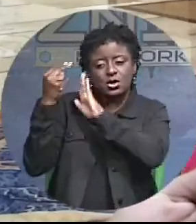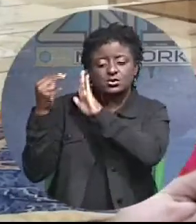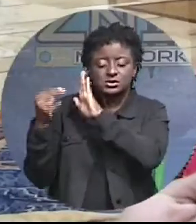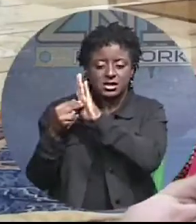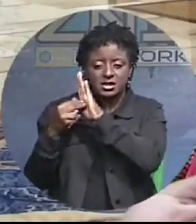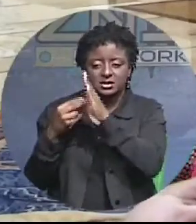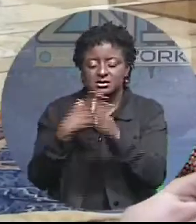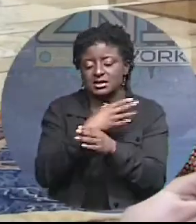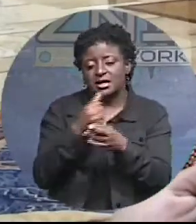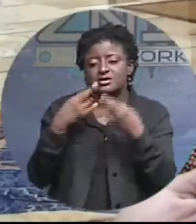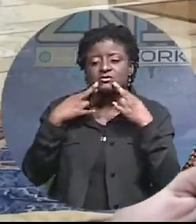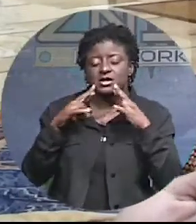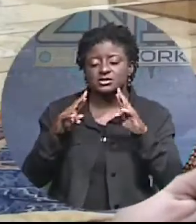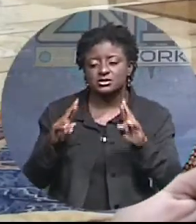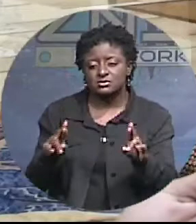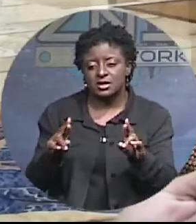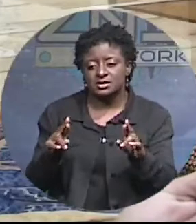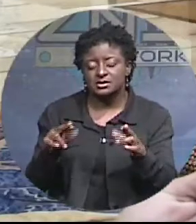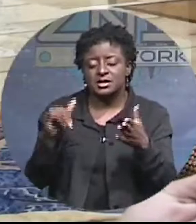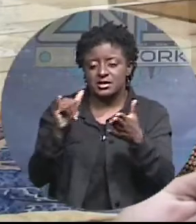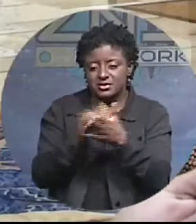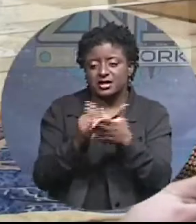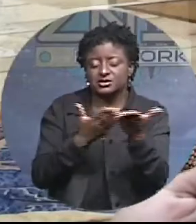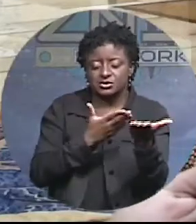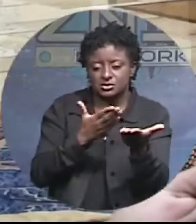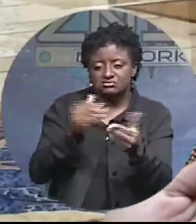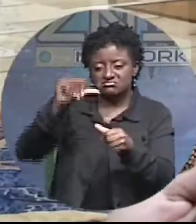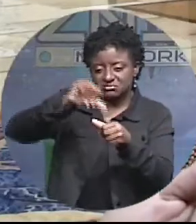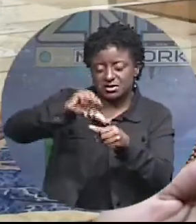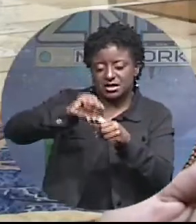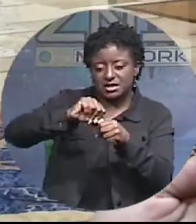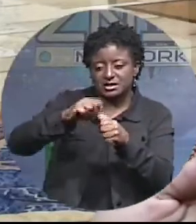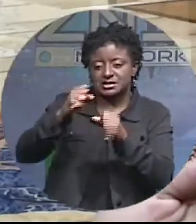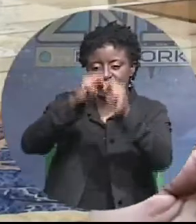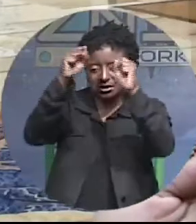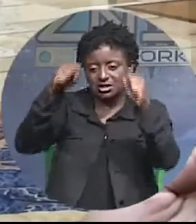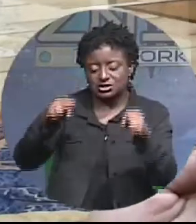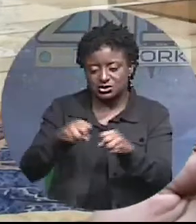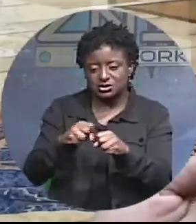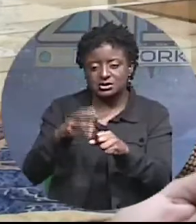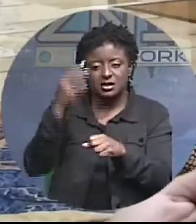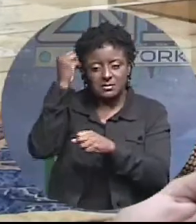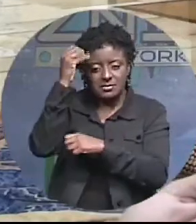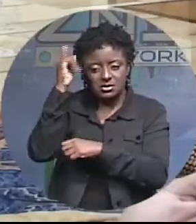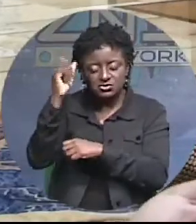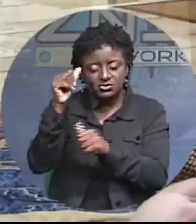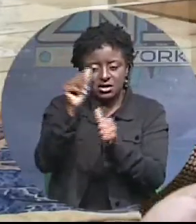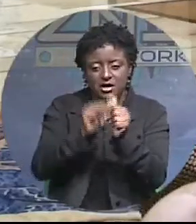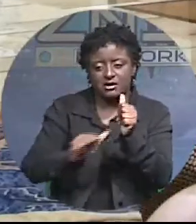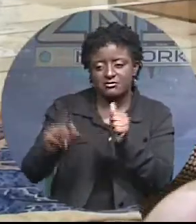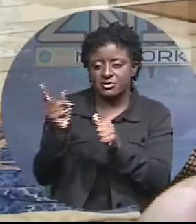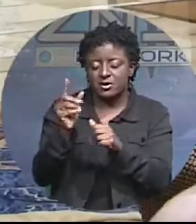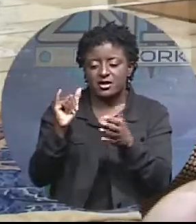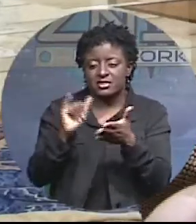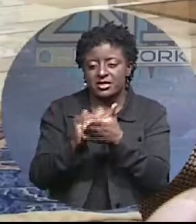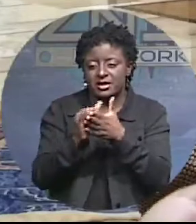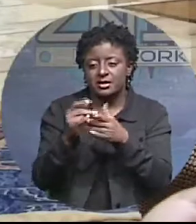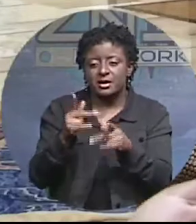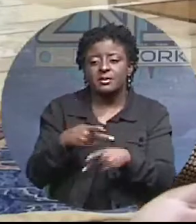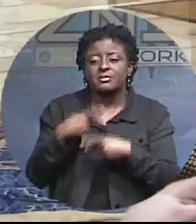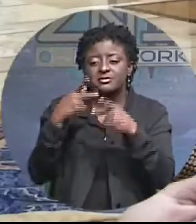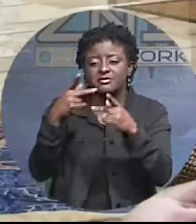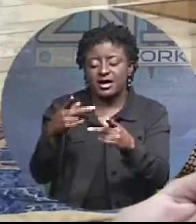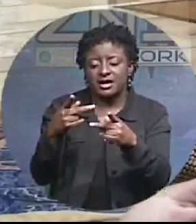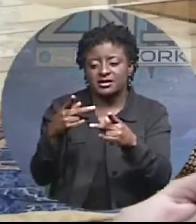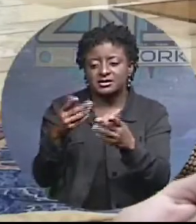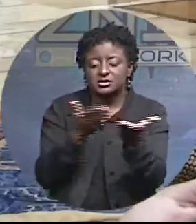and restaurants. That's service stations, your ministries, everywhere that provides service to hospitals,